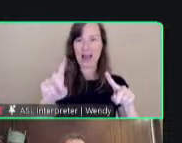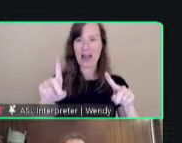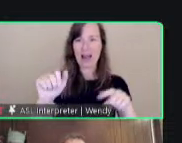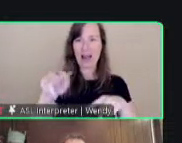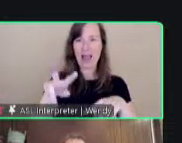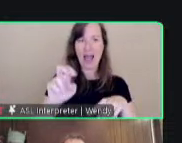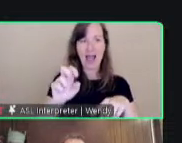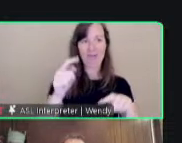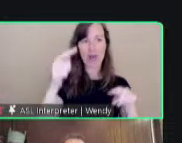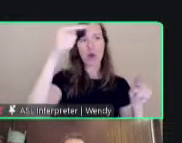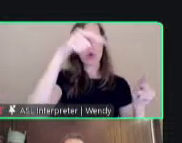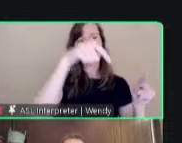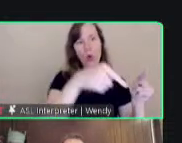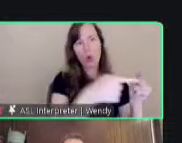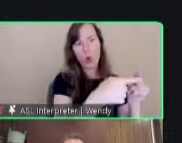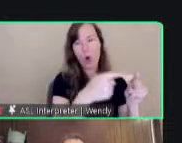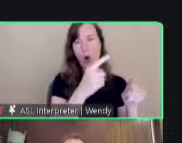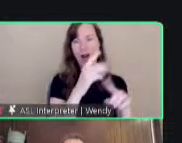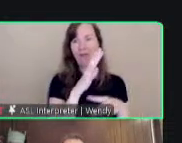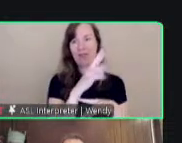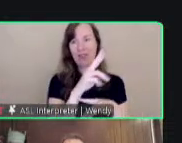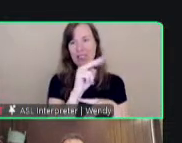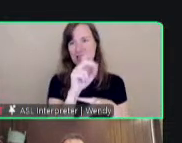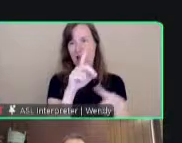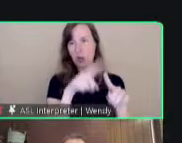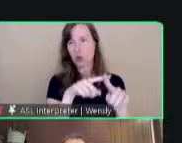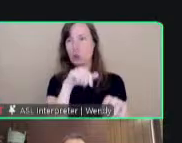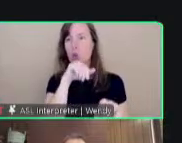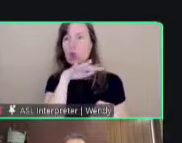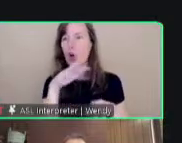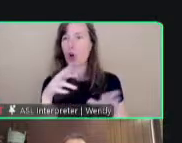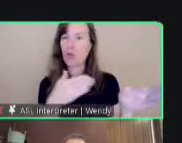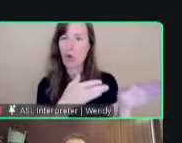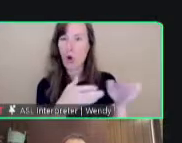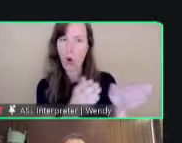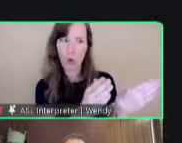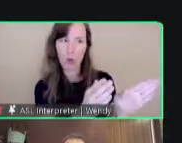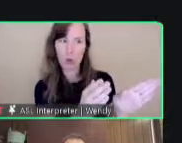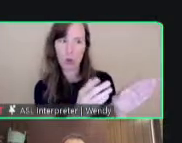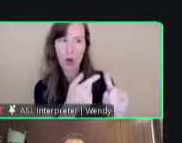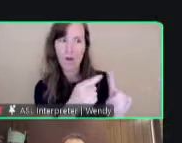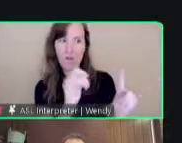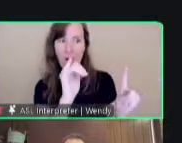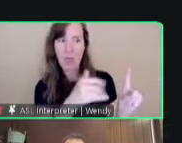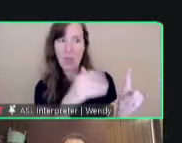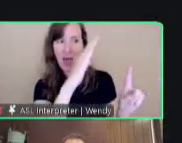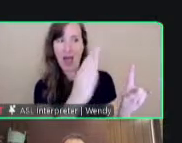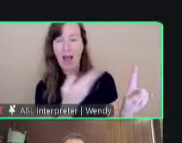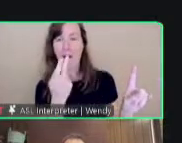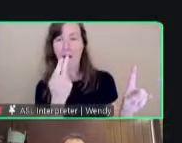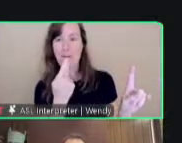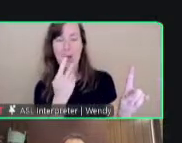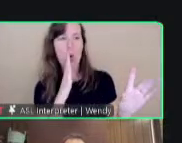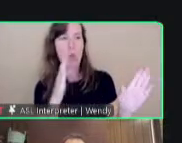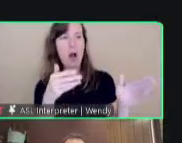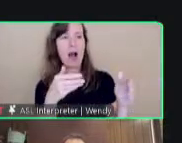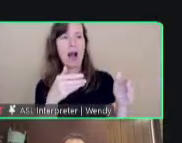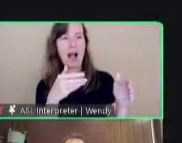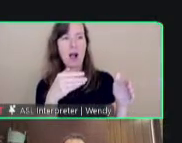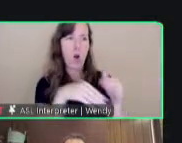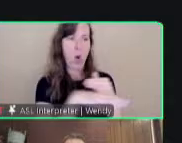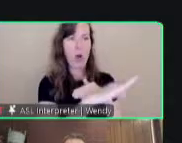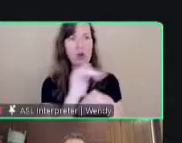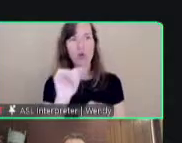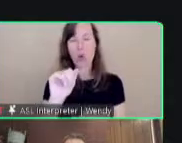the end of 52nd onto the dirt road. From there, it will let into the Anacostia River Trail from the southern access